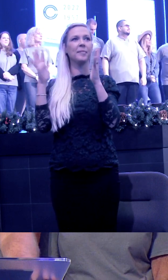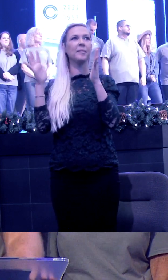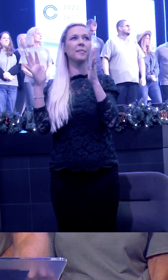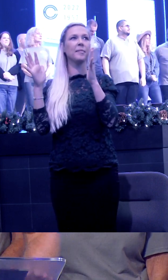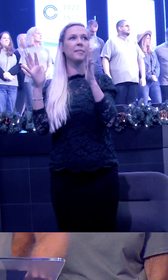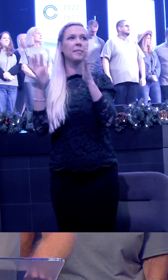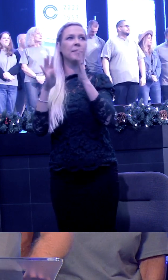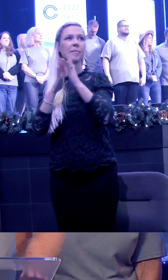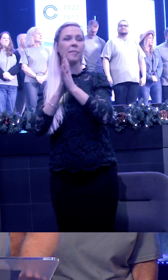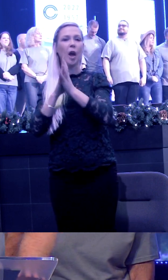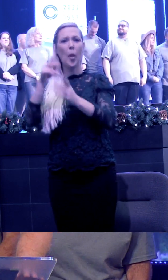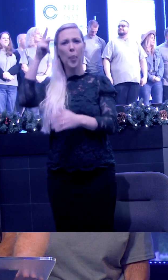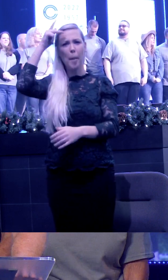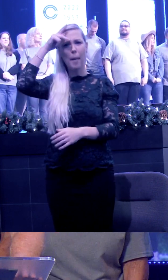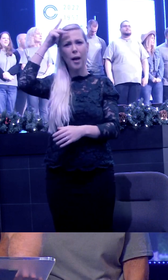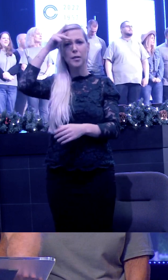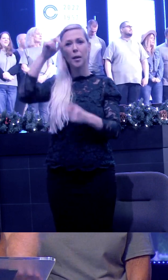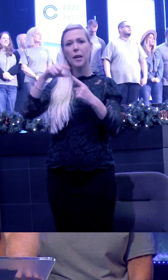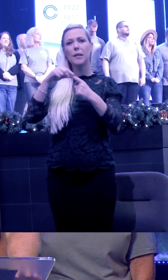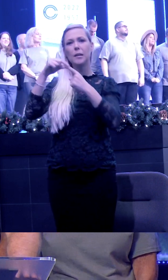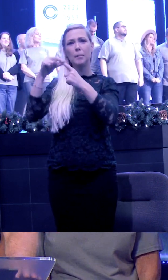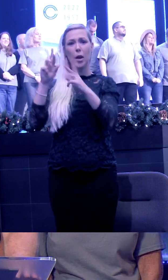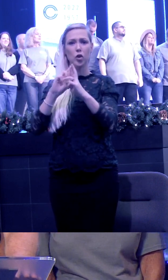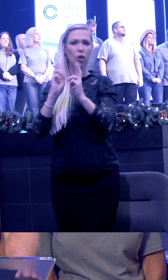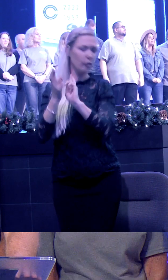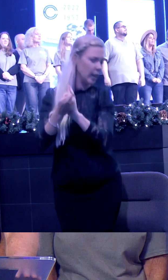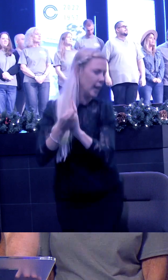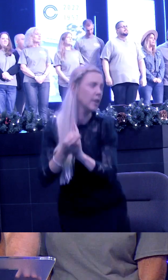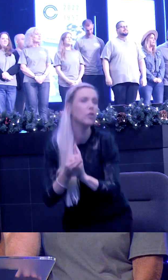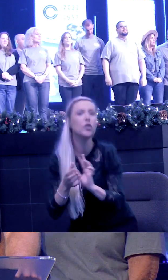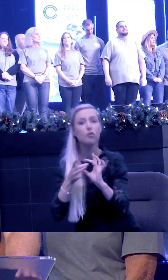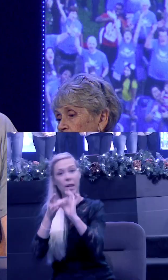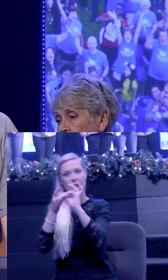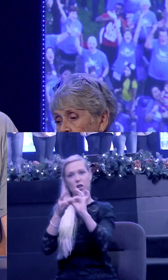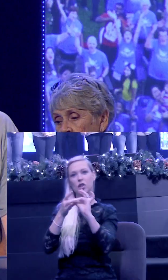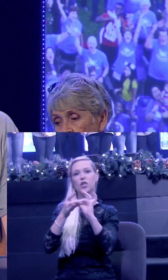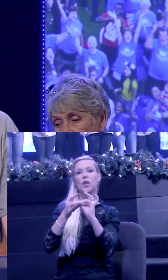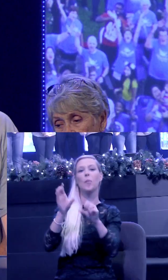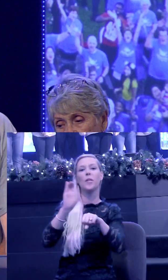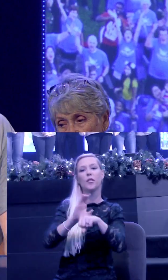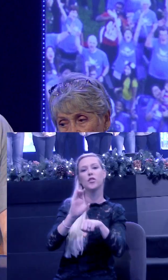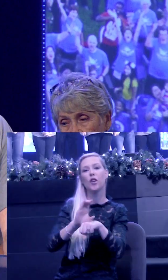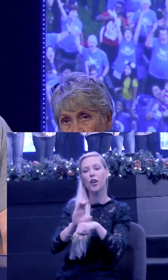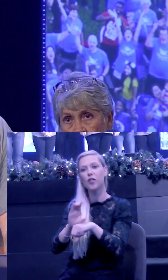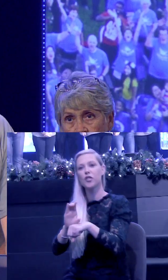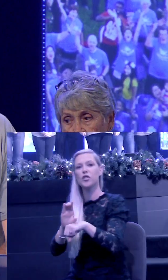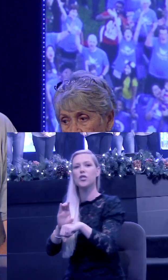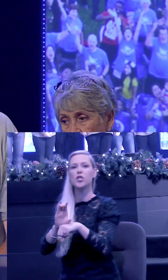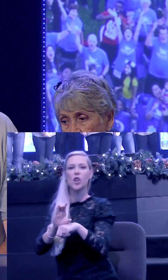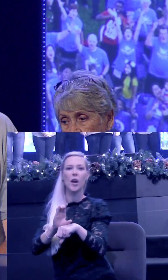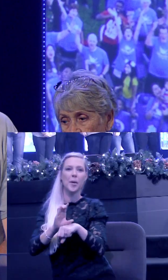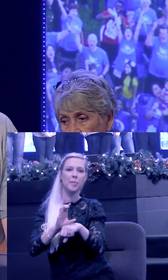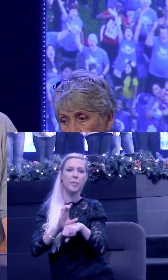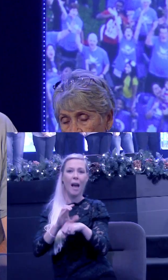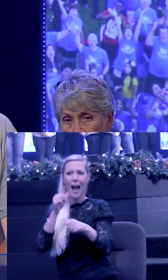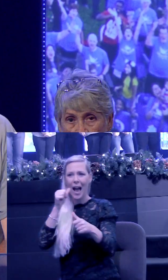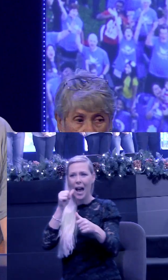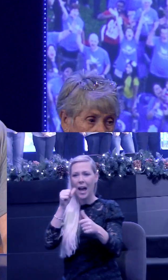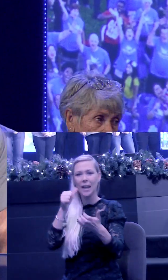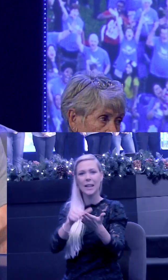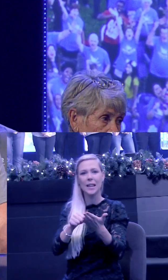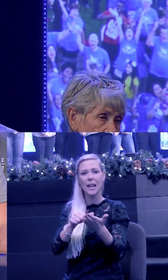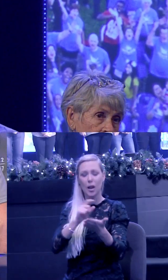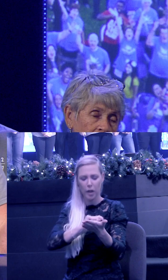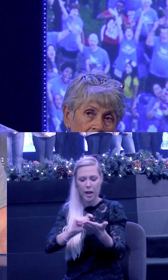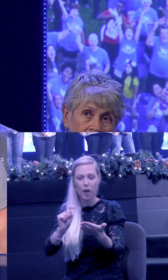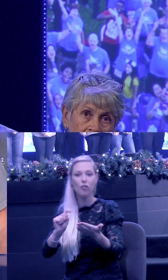The Apostle Paul had a special relationship with a church in Philippi. It's the most personal letter that he wrote. And he wrote